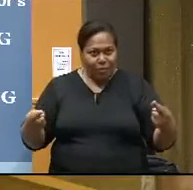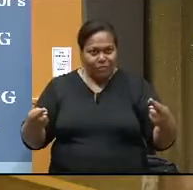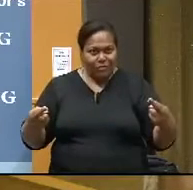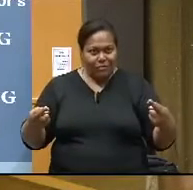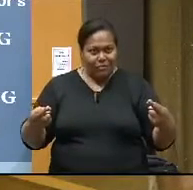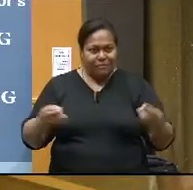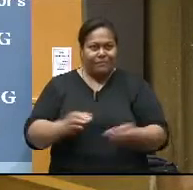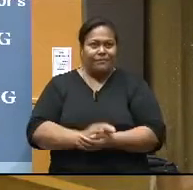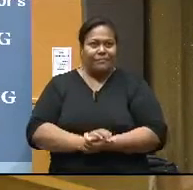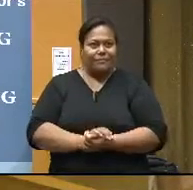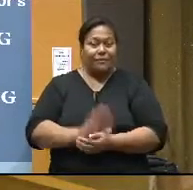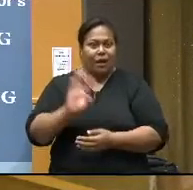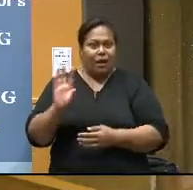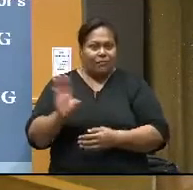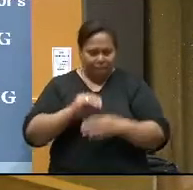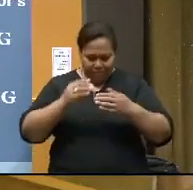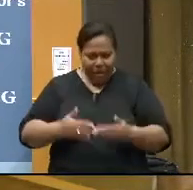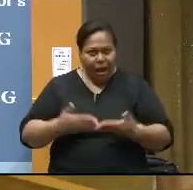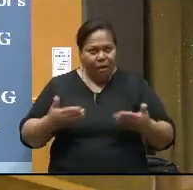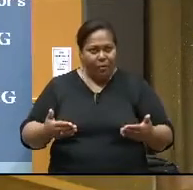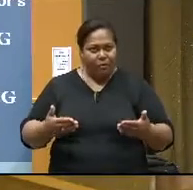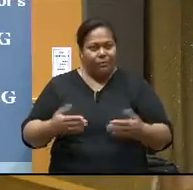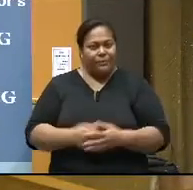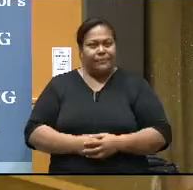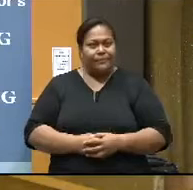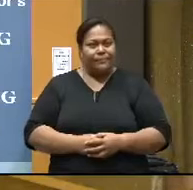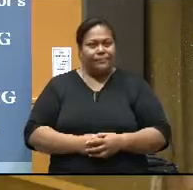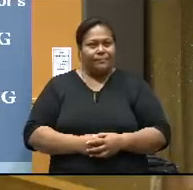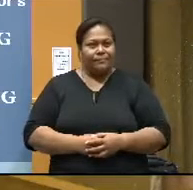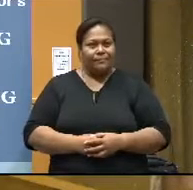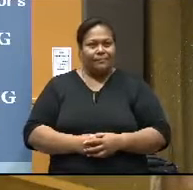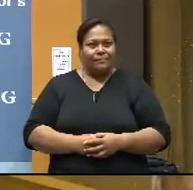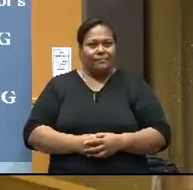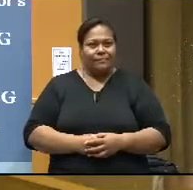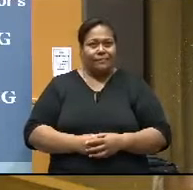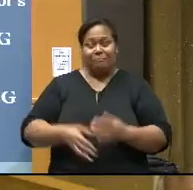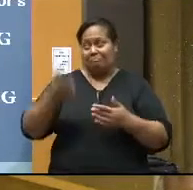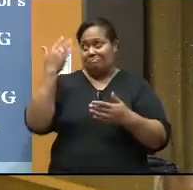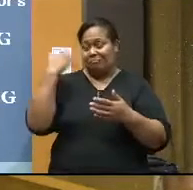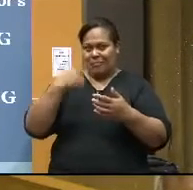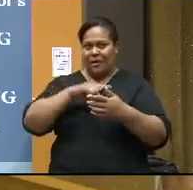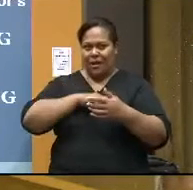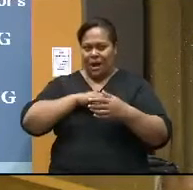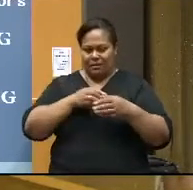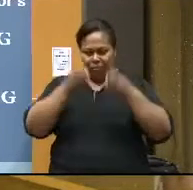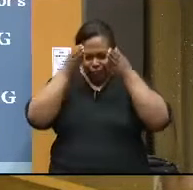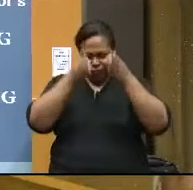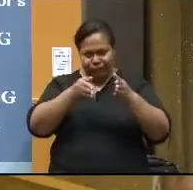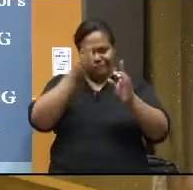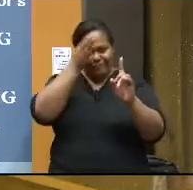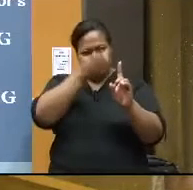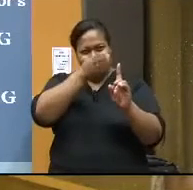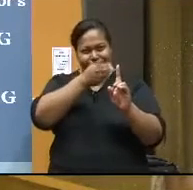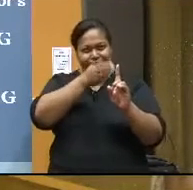from now onwards. That was the tone that we were setting at that time, and that we